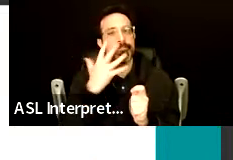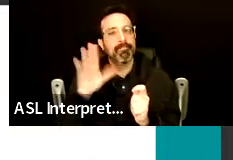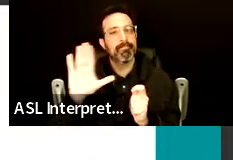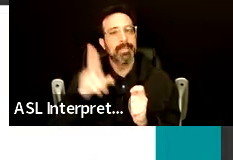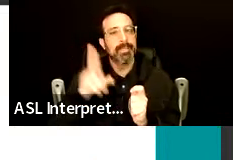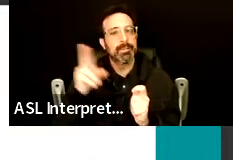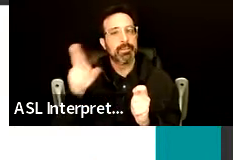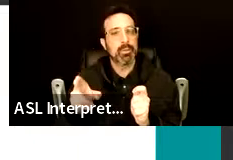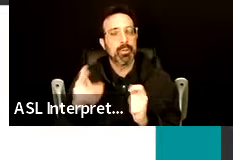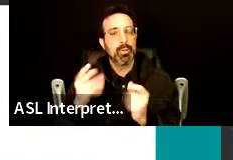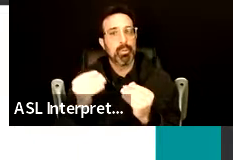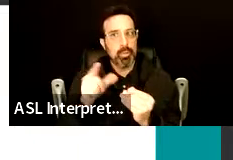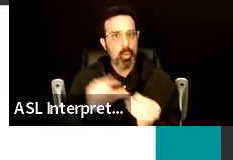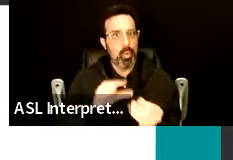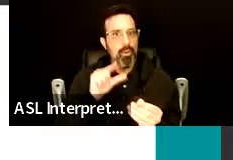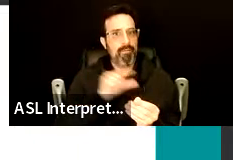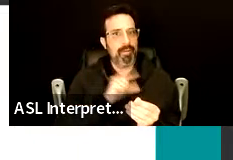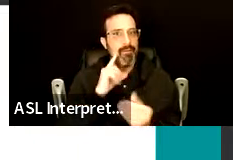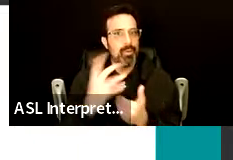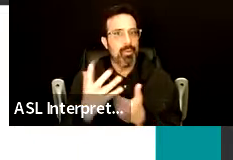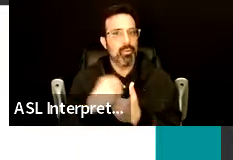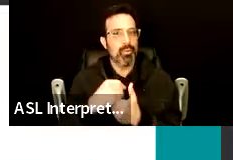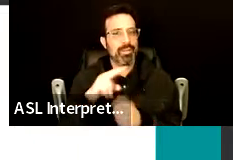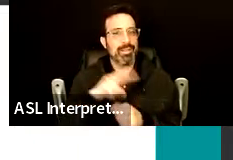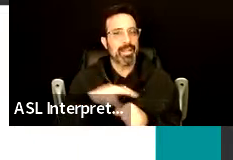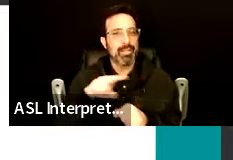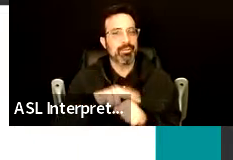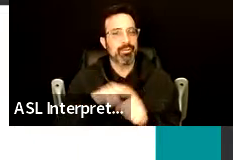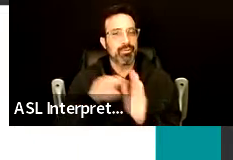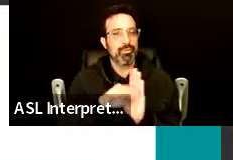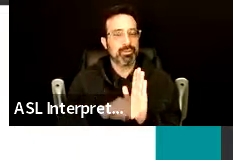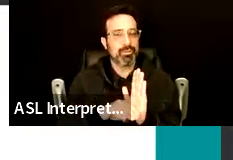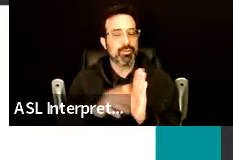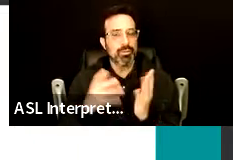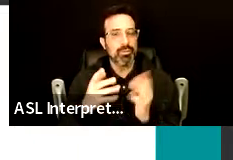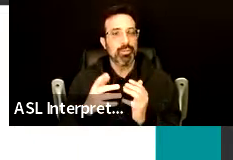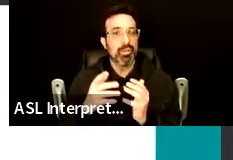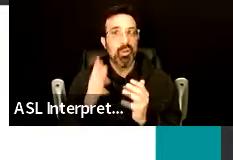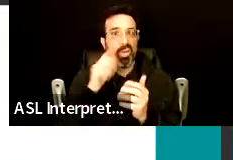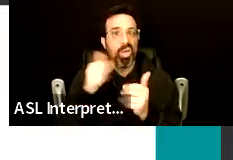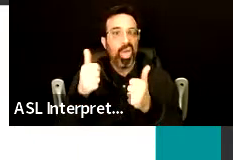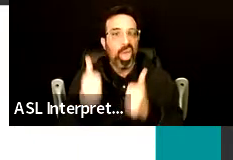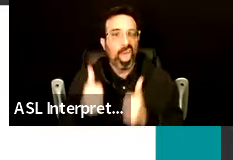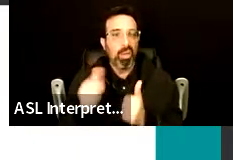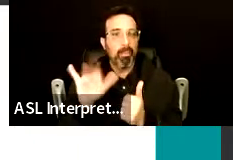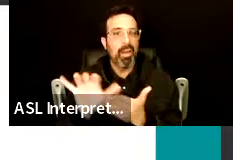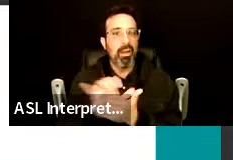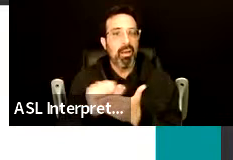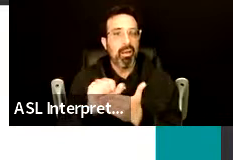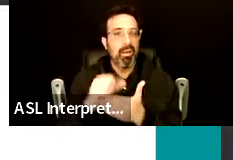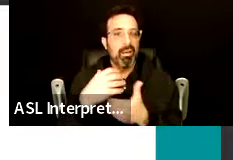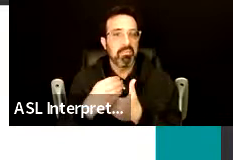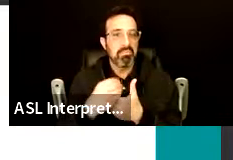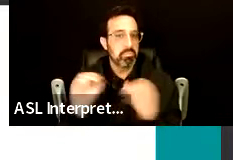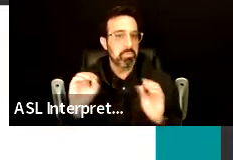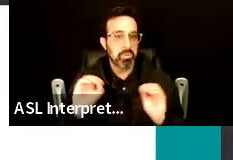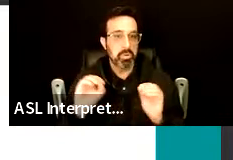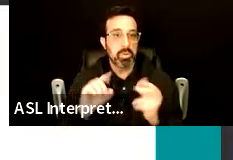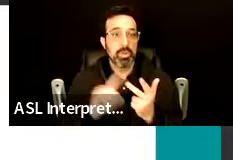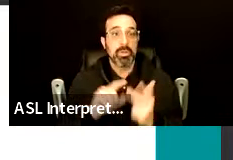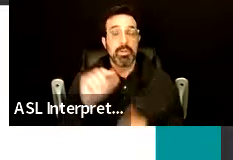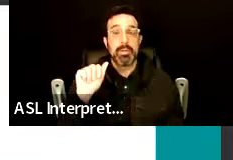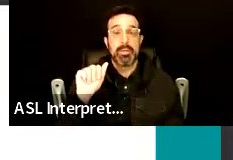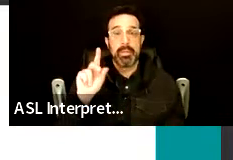property that qualify it for inclusion in the National Register in a manner that would diminish its integrity. And then an adverse effect